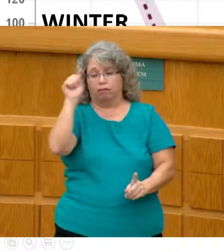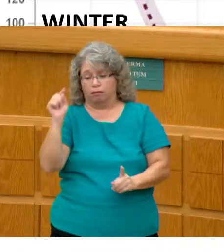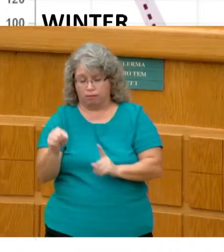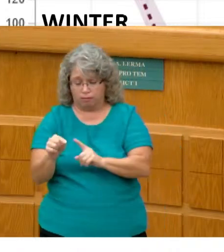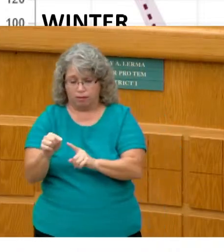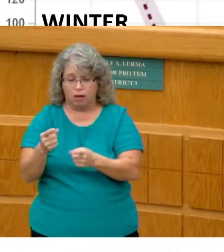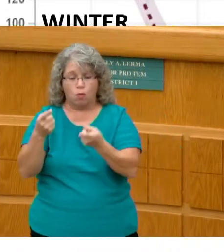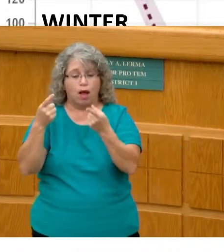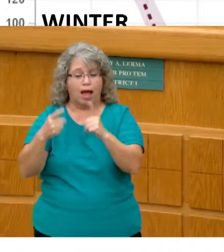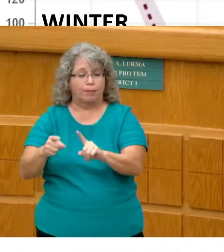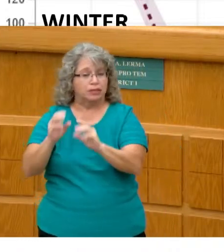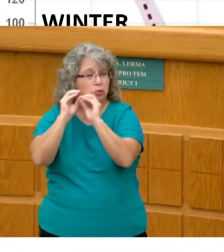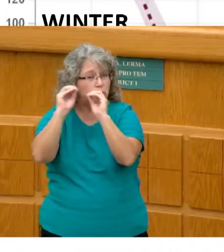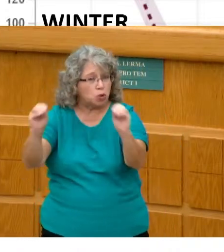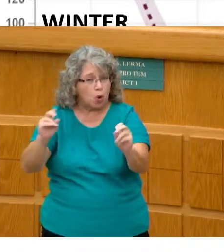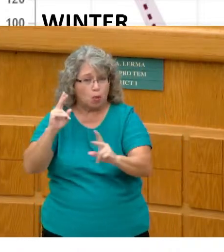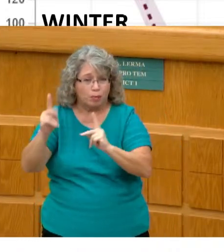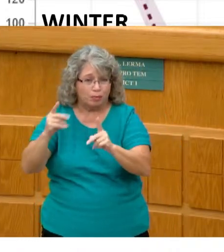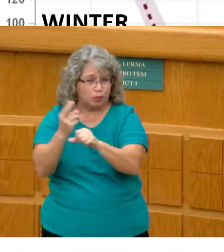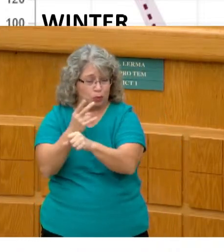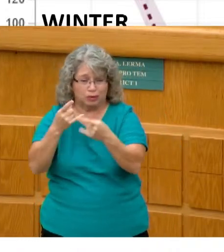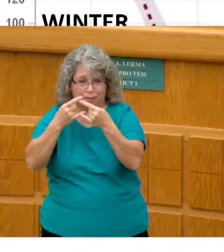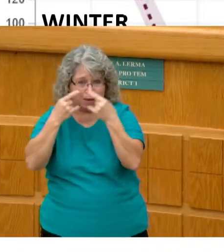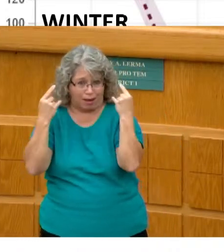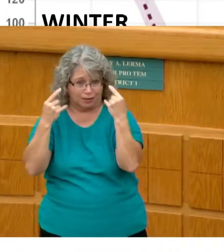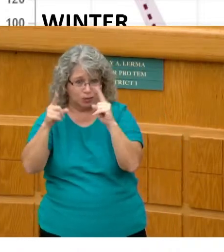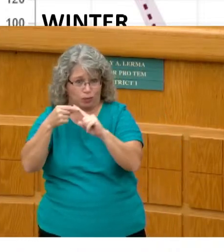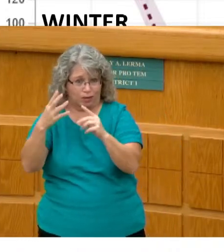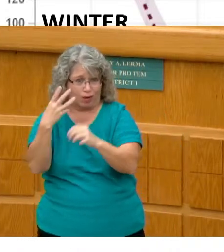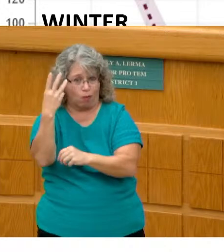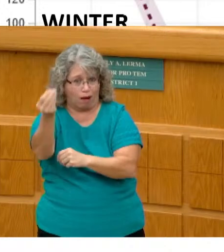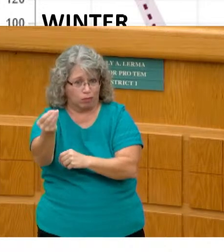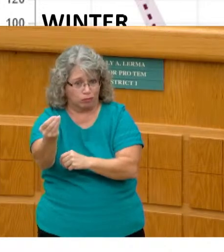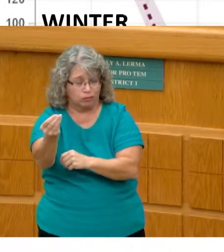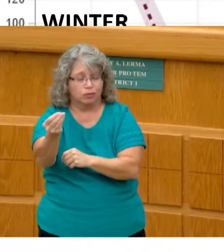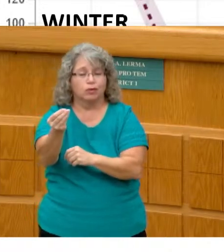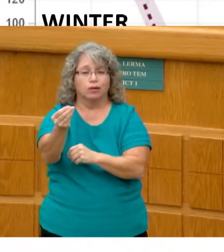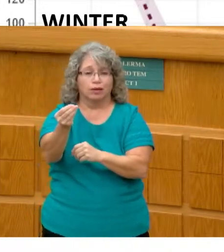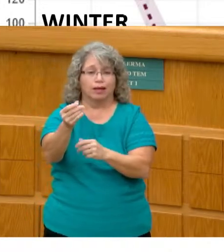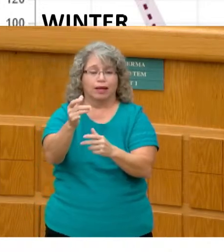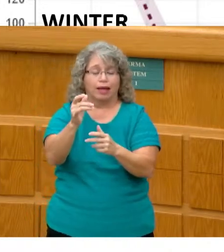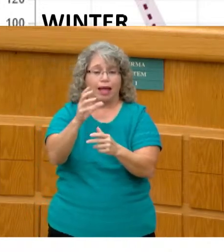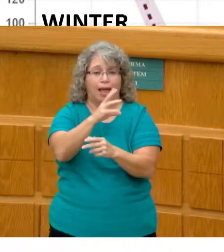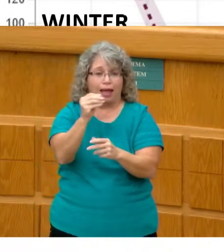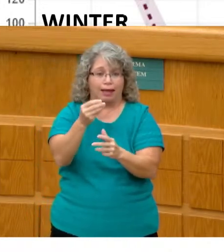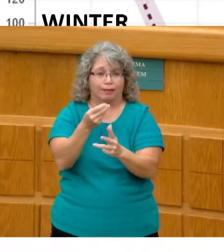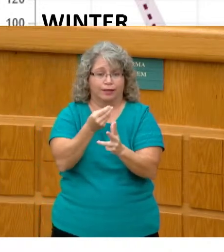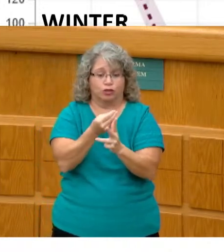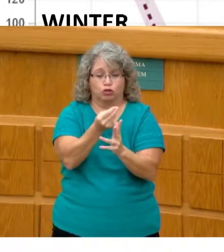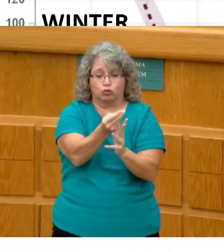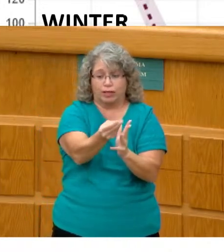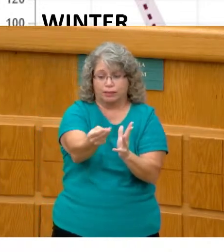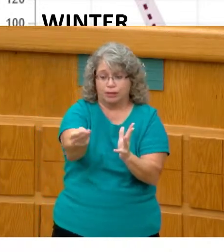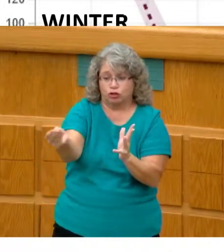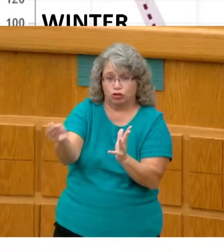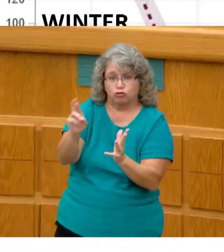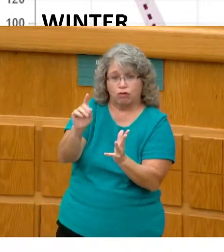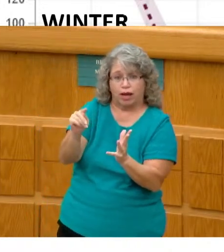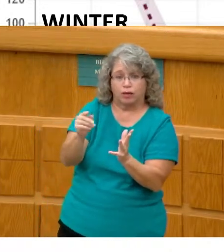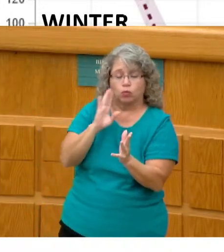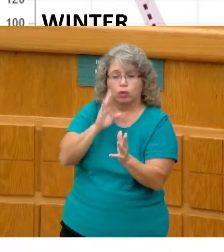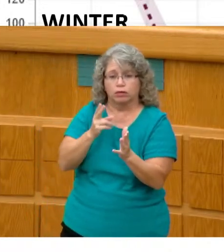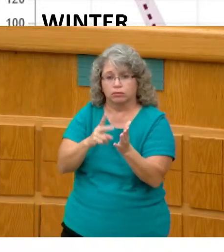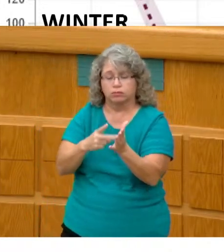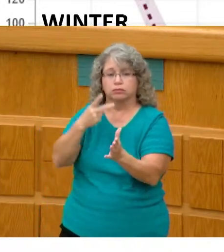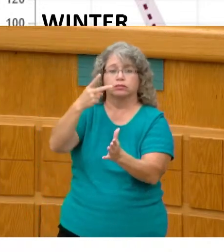you're vaccinated or not, and the transmission rate of COVID increases by about 2 times. And I would say that something